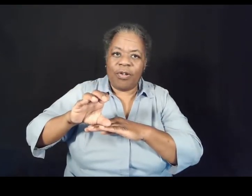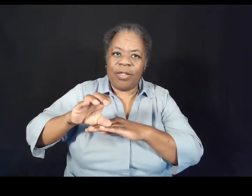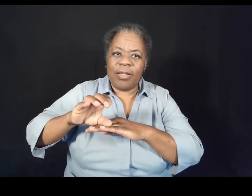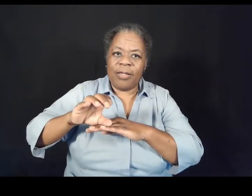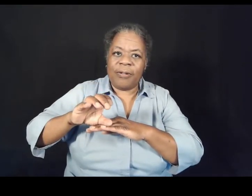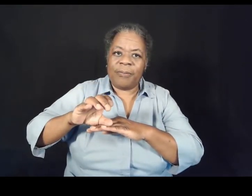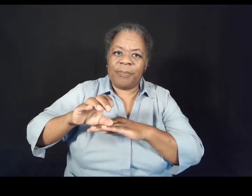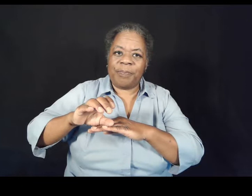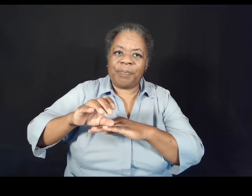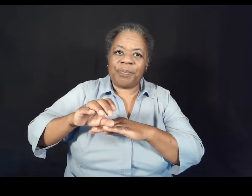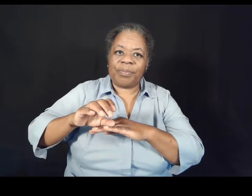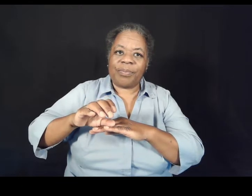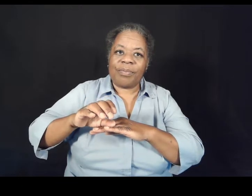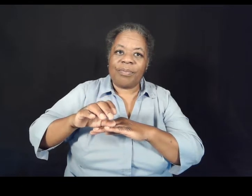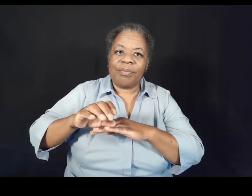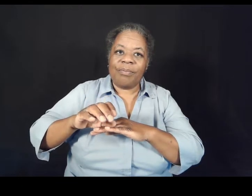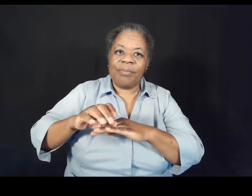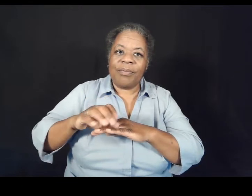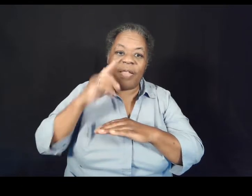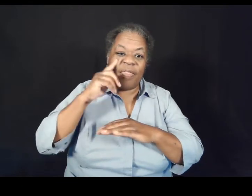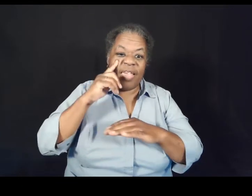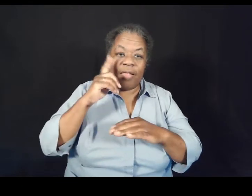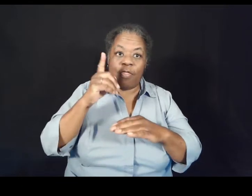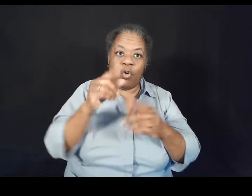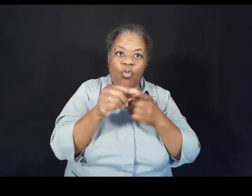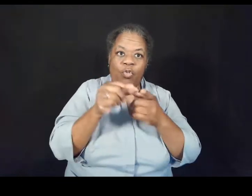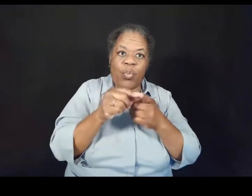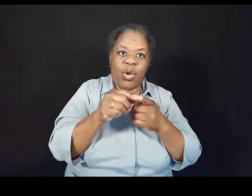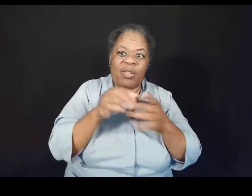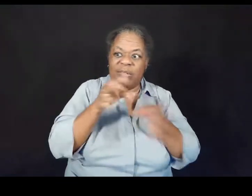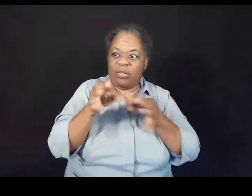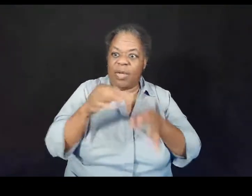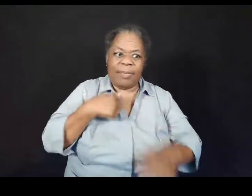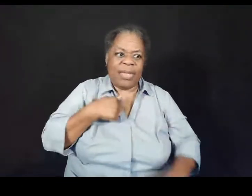And while none of us like to think that those words might be used to describe us,